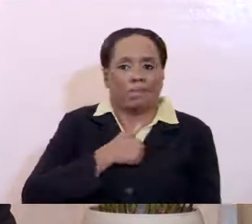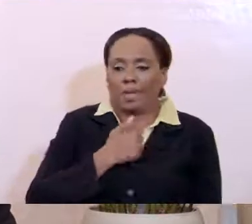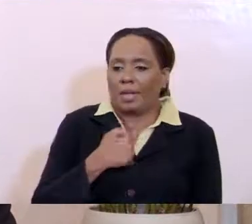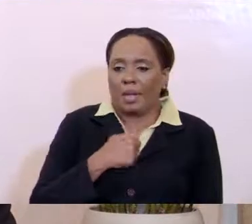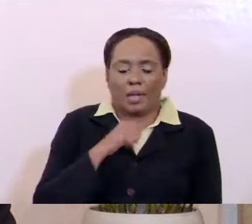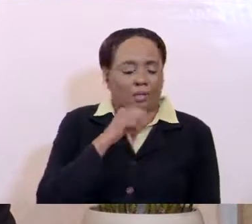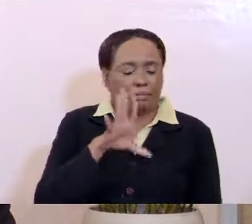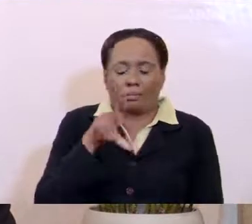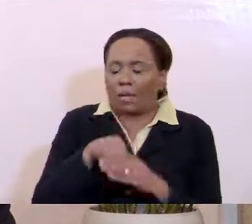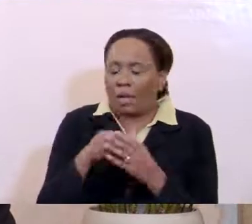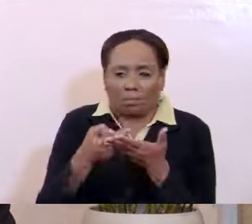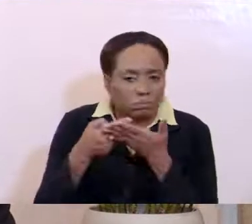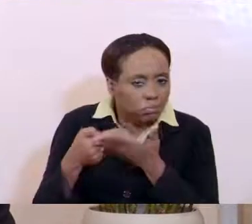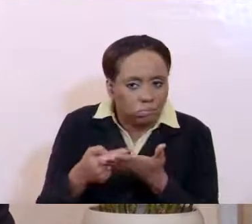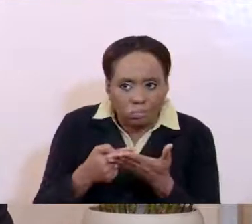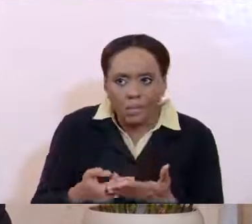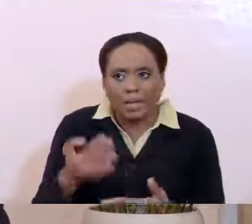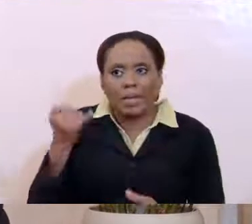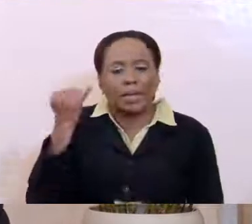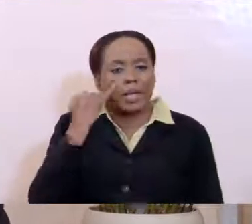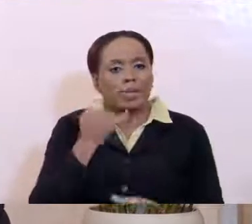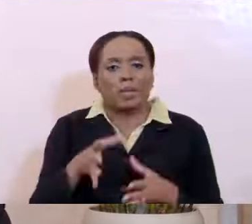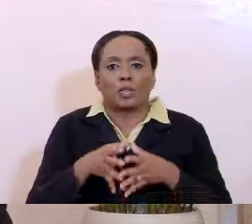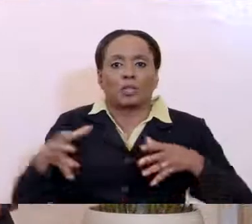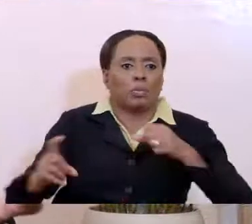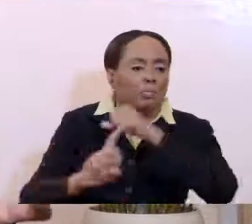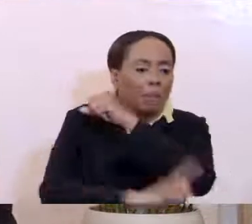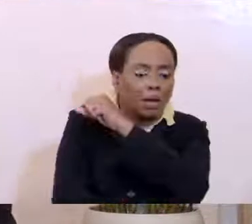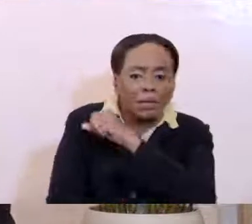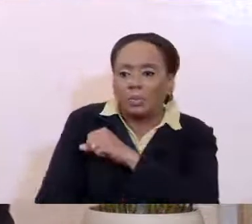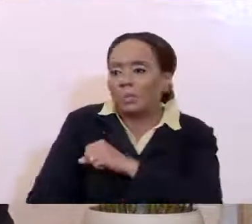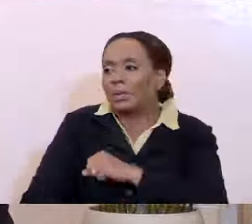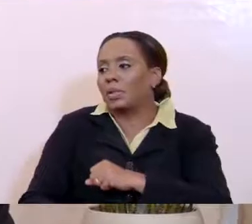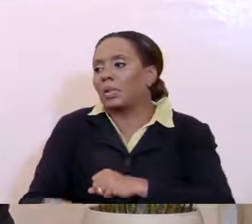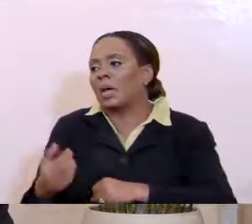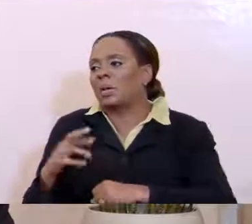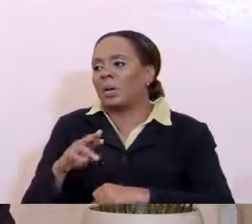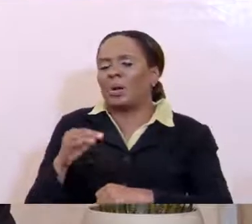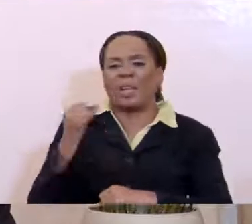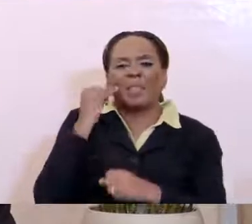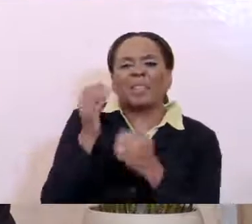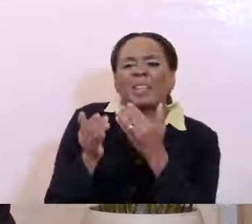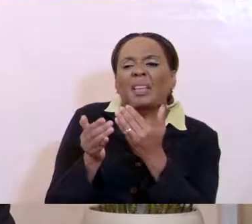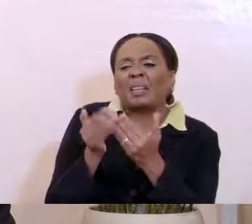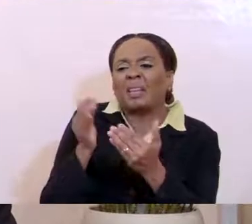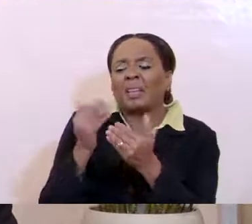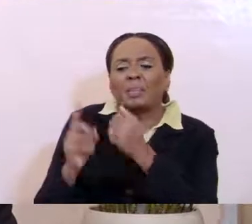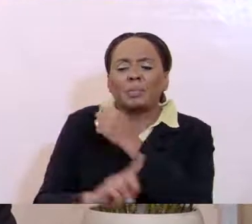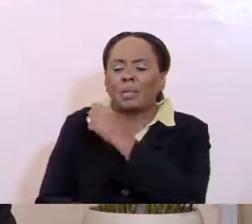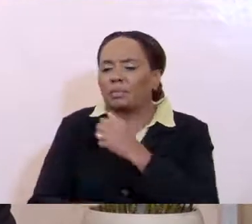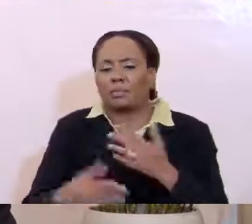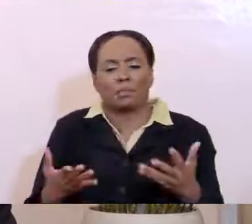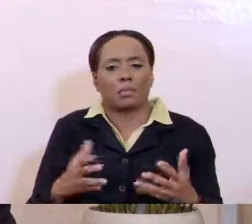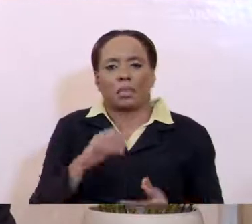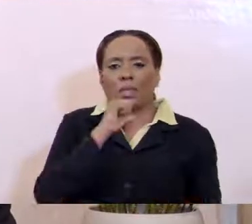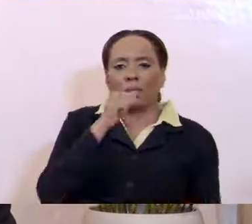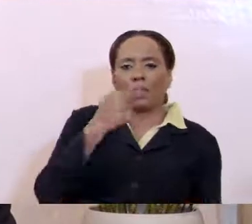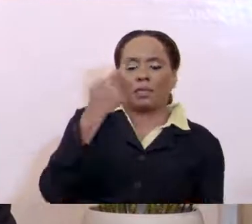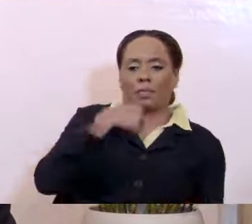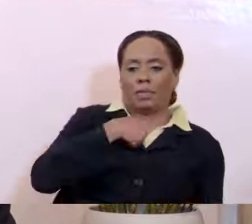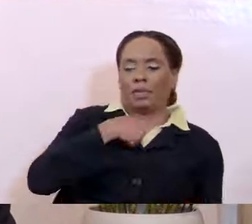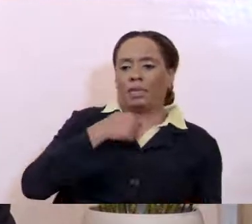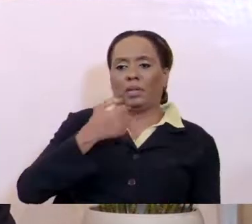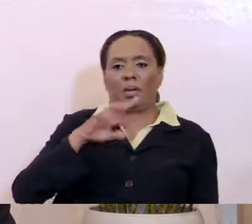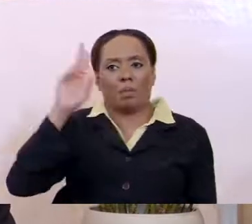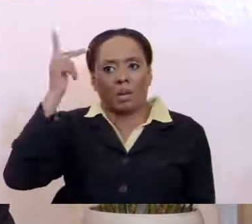a debate on whether a sentence was excessive or a slap on the wrist. Those are not matters for the executive or for the parliament. Those are matters